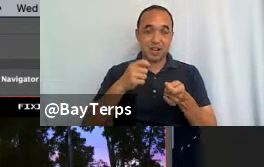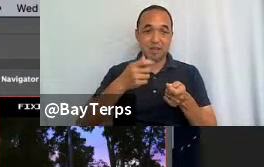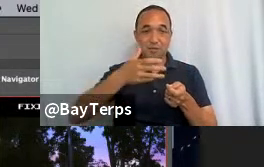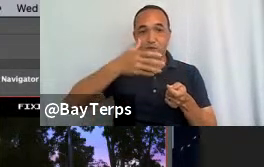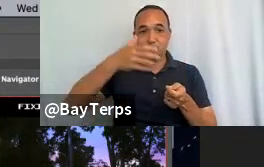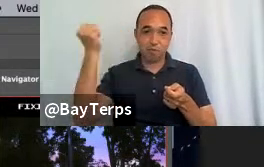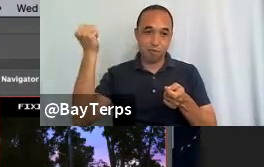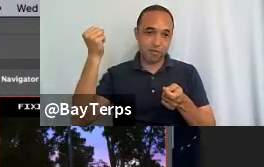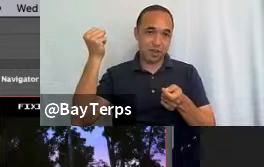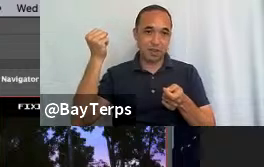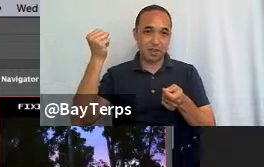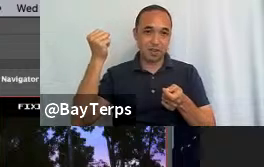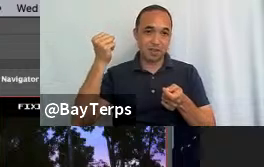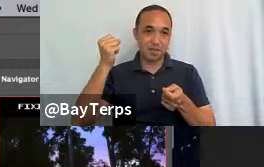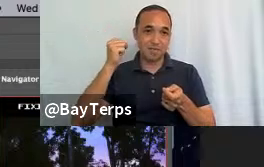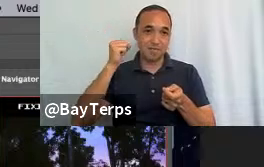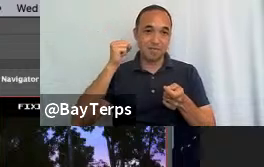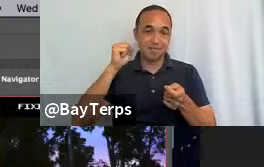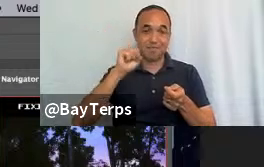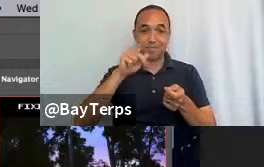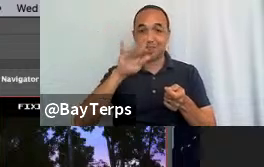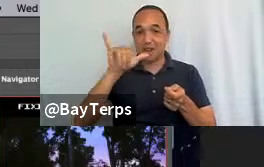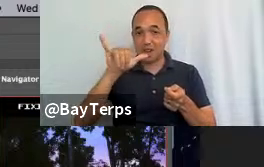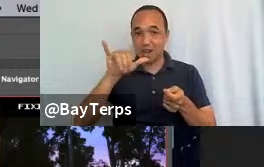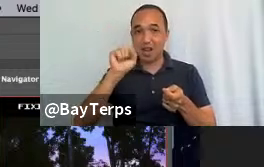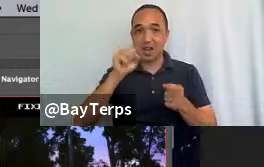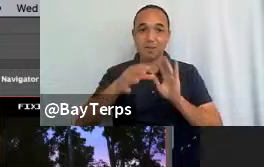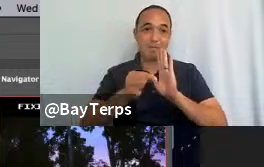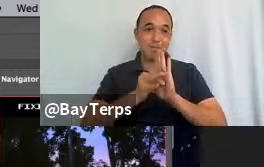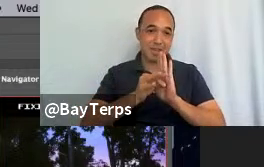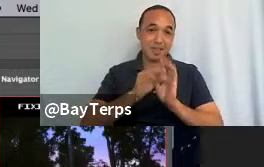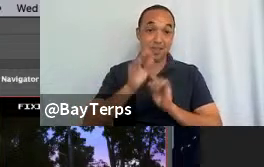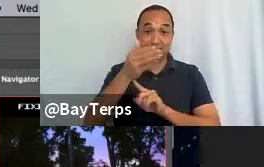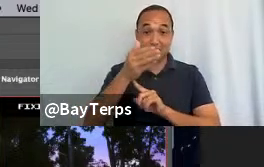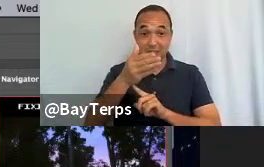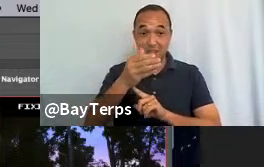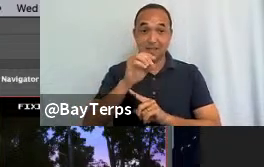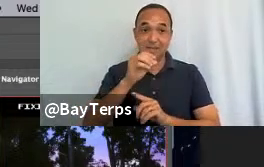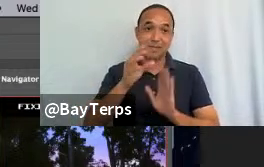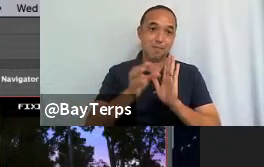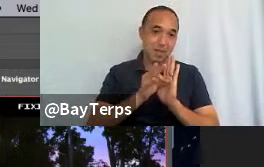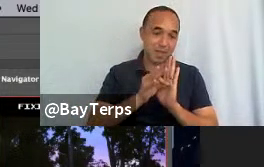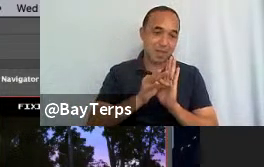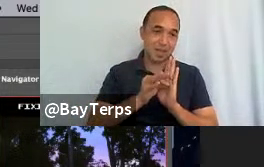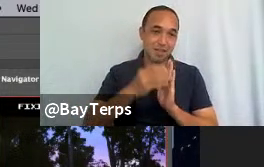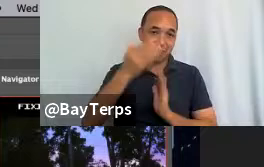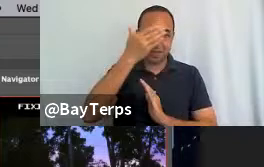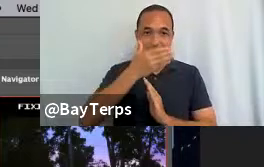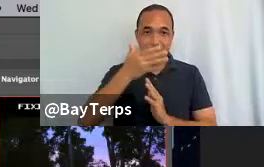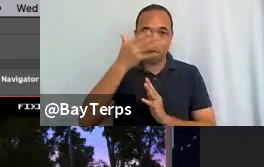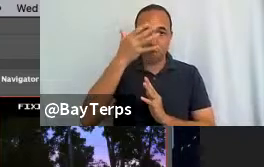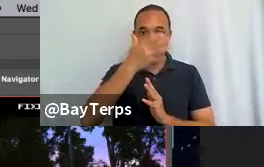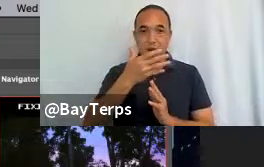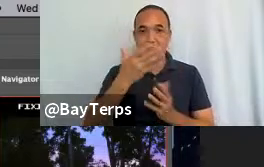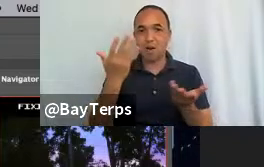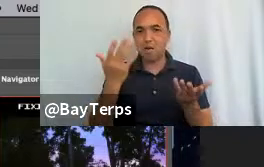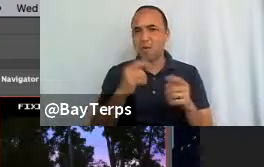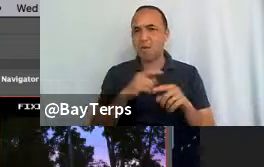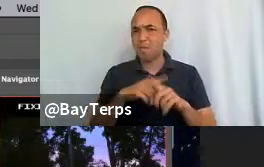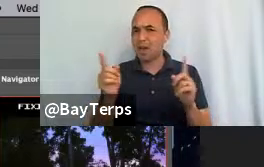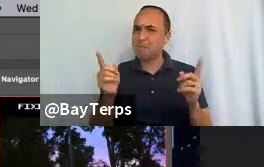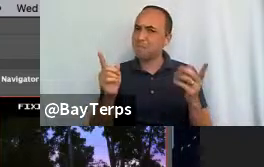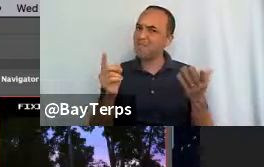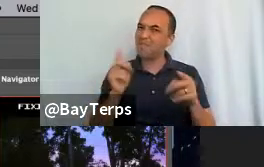the leaves, the foreground. That would take a long, yeah. So, there are different ways of